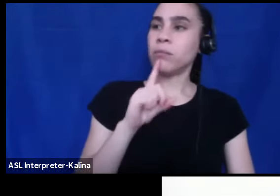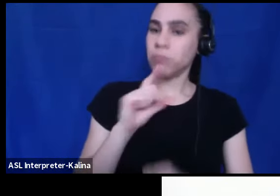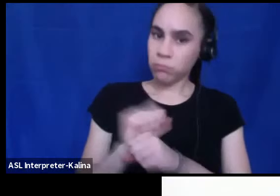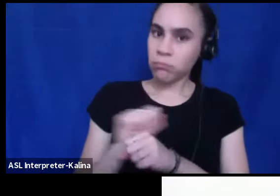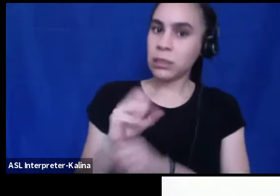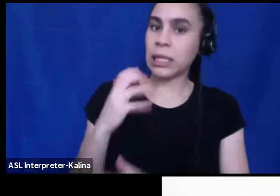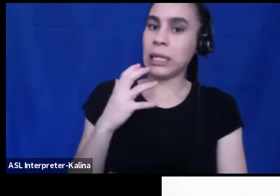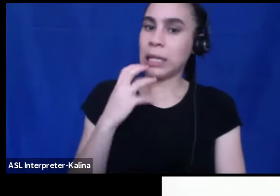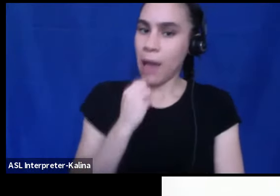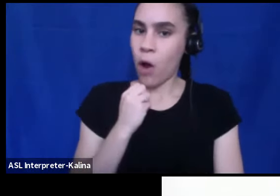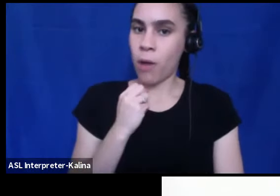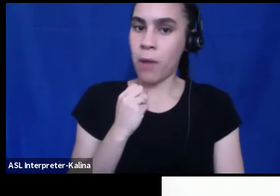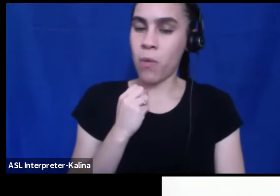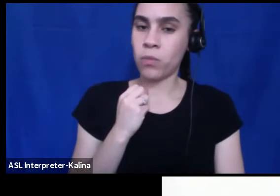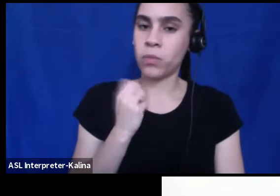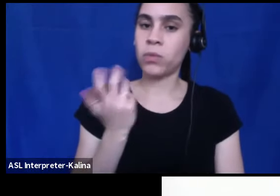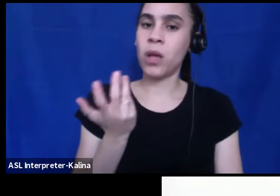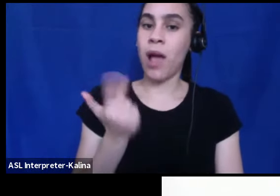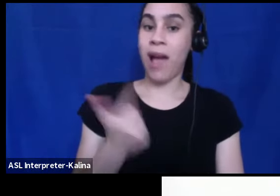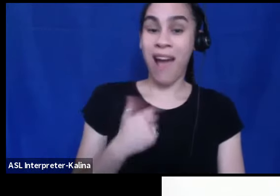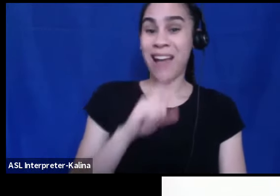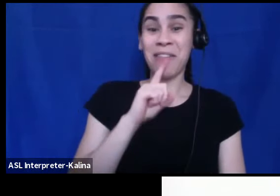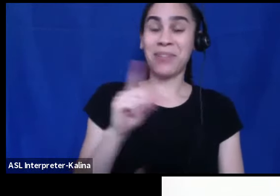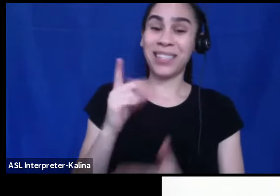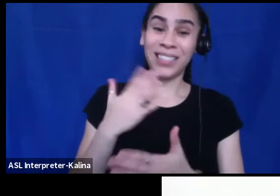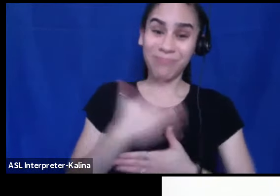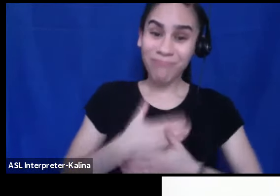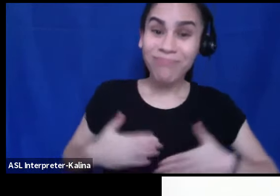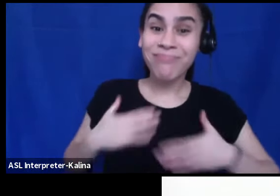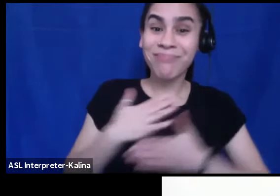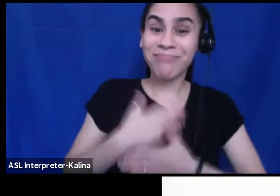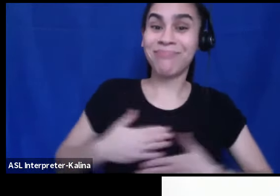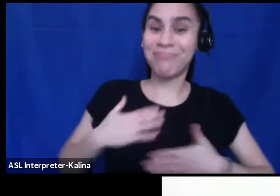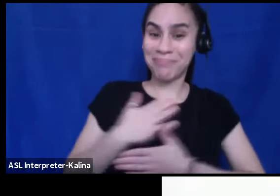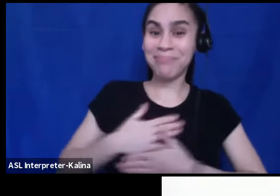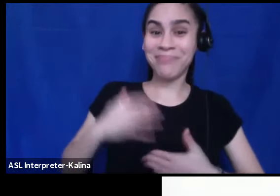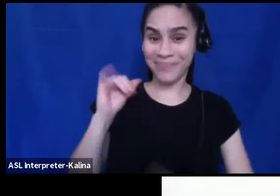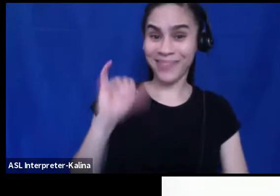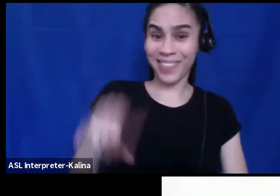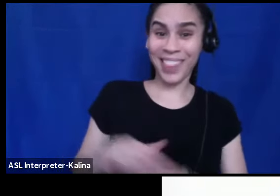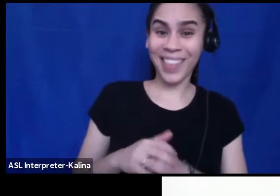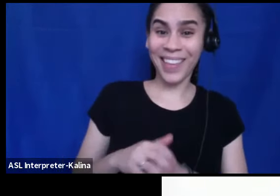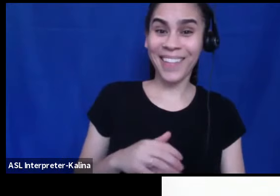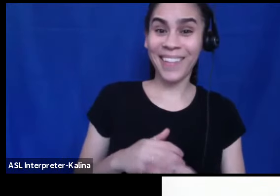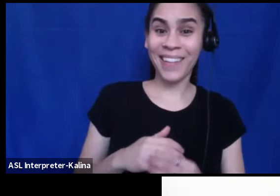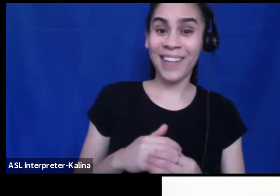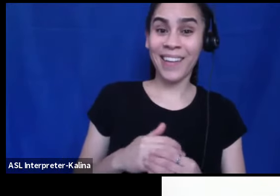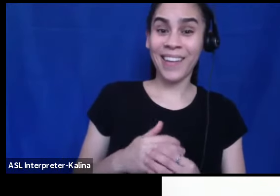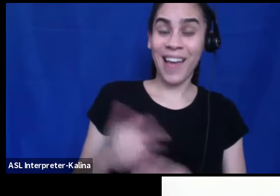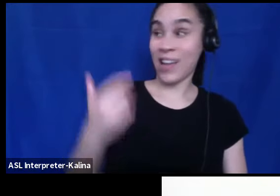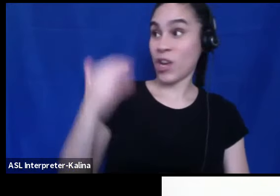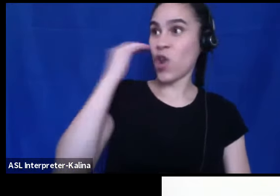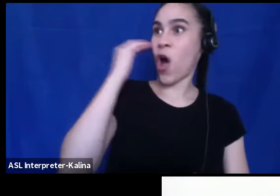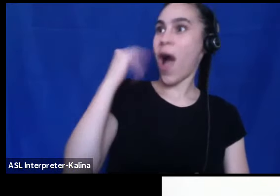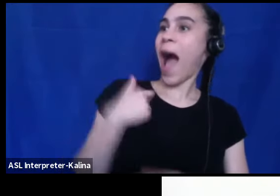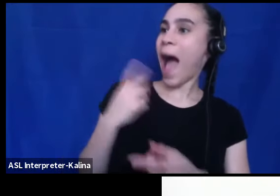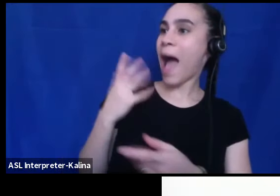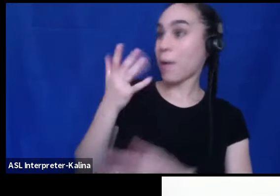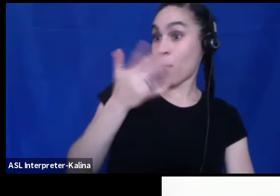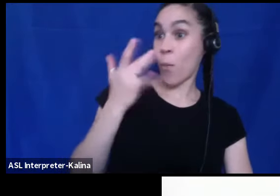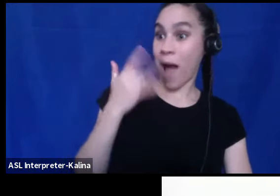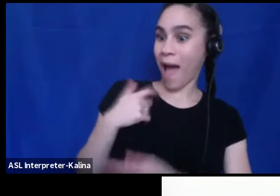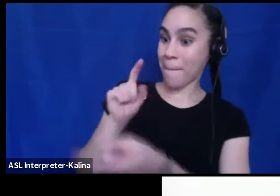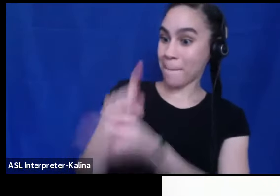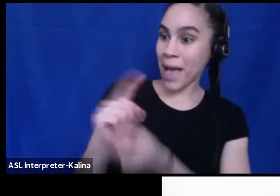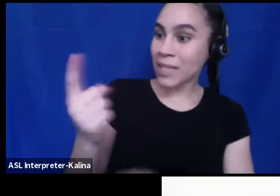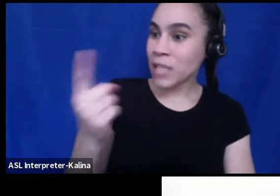I just really enjoyed that part of my life, is knowing that because I met someone or I knew someone or I was in a position where I can